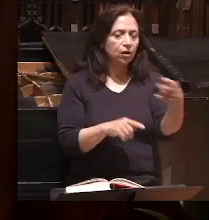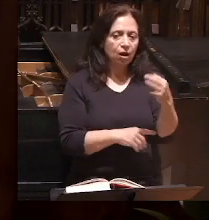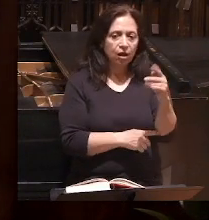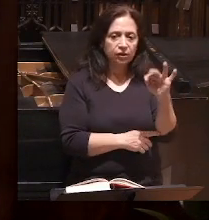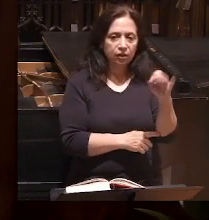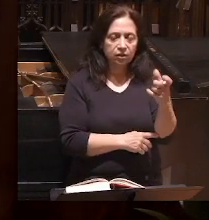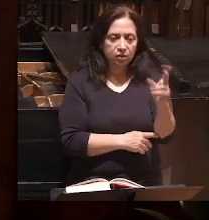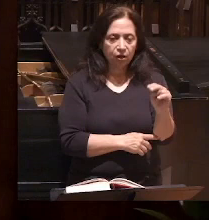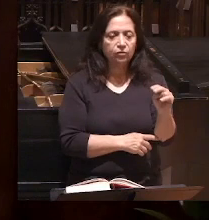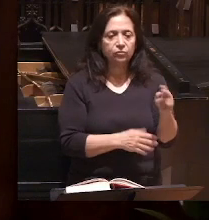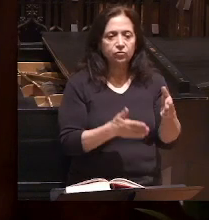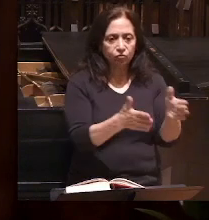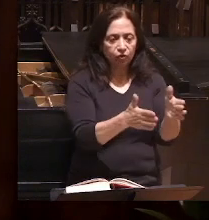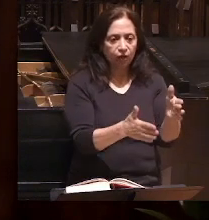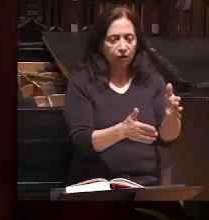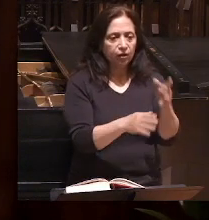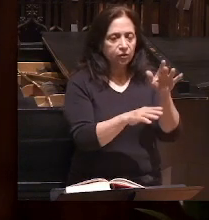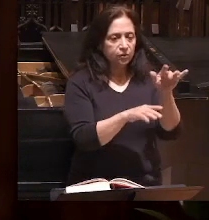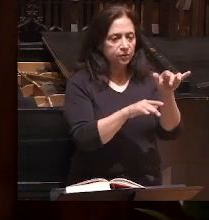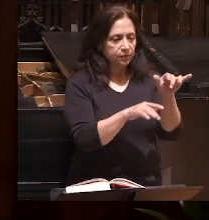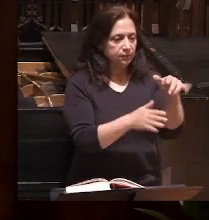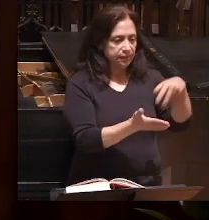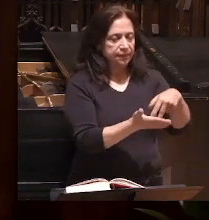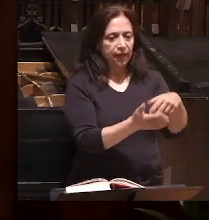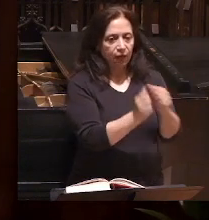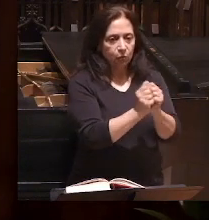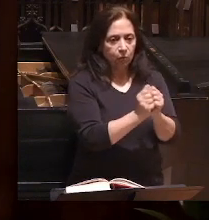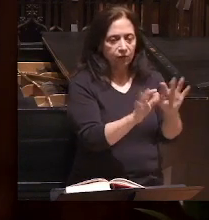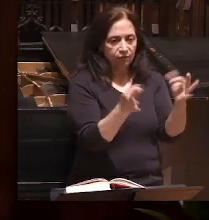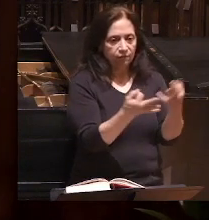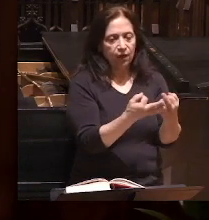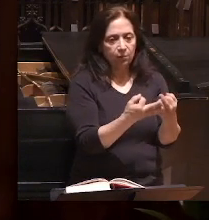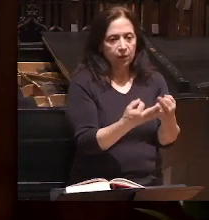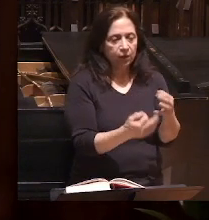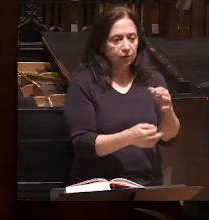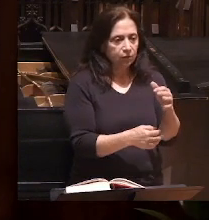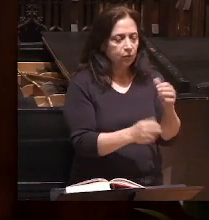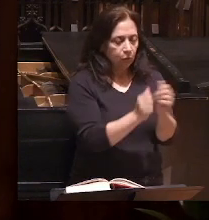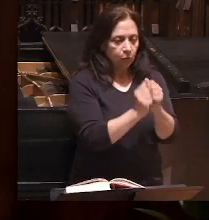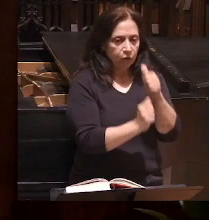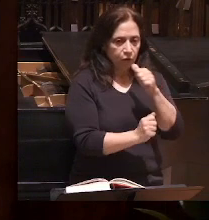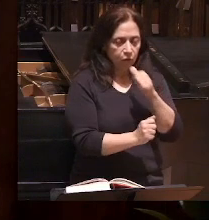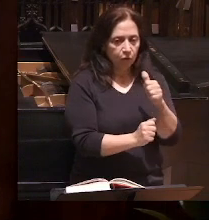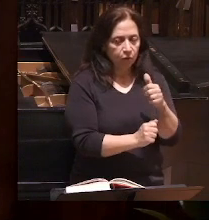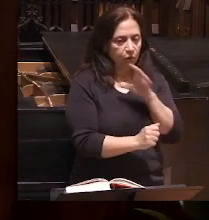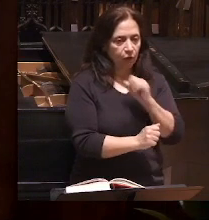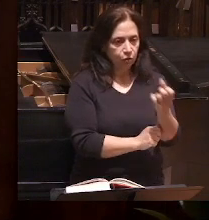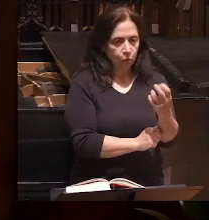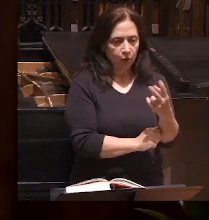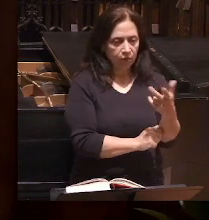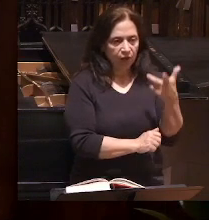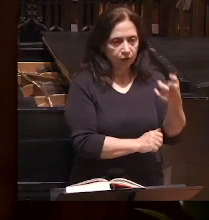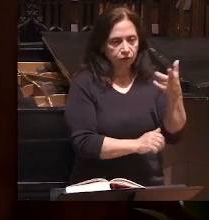stand in solidarity with the Pierce family who lost their 12-year-old secret on Thursday night.